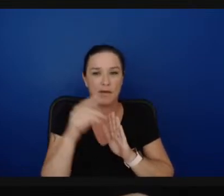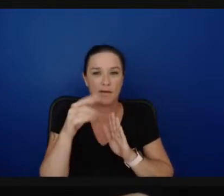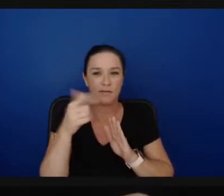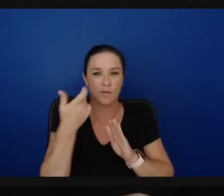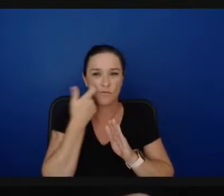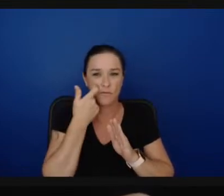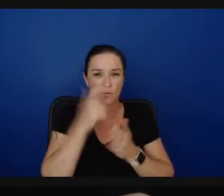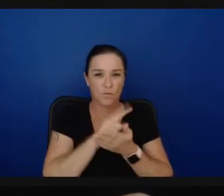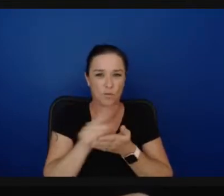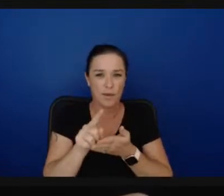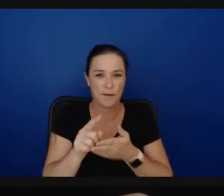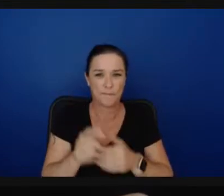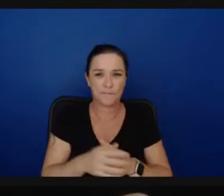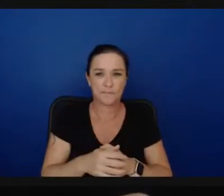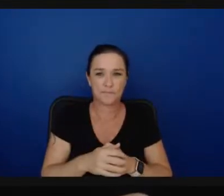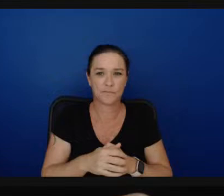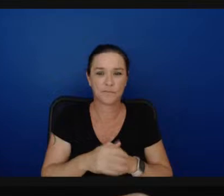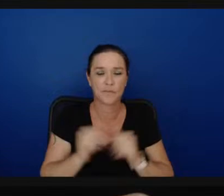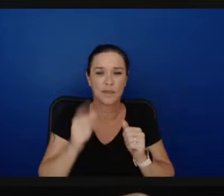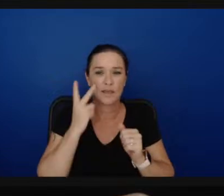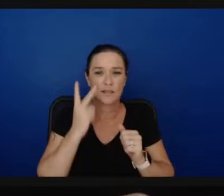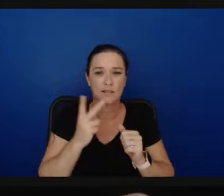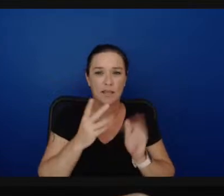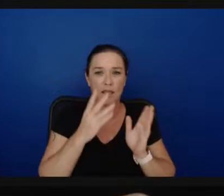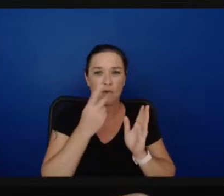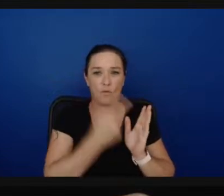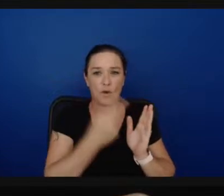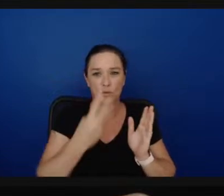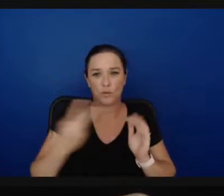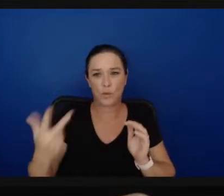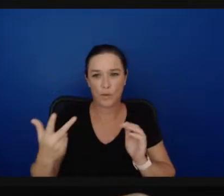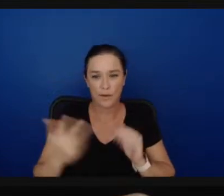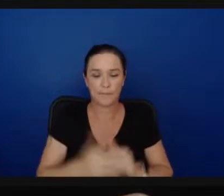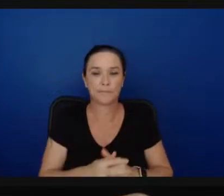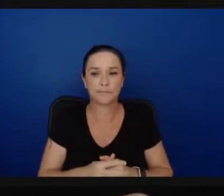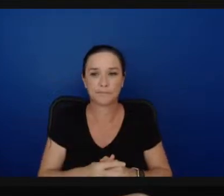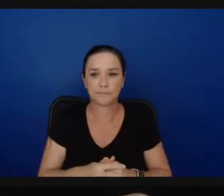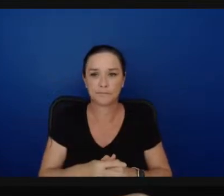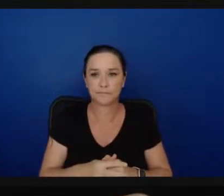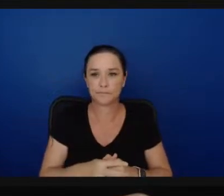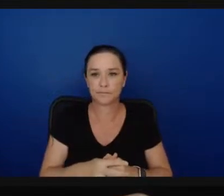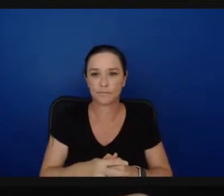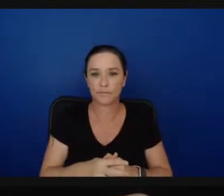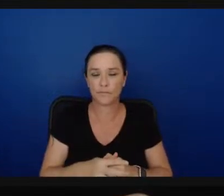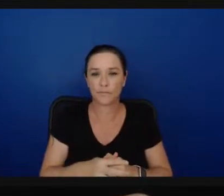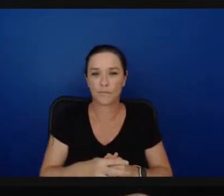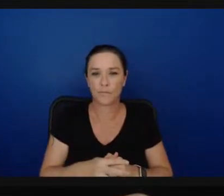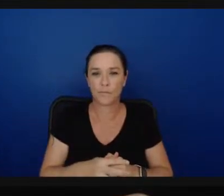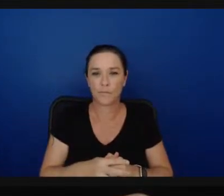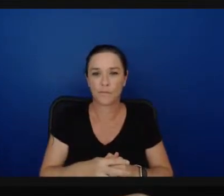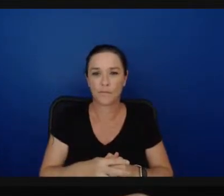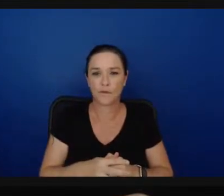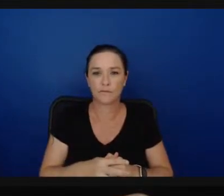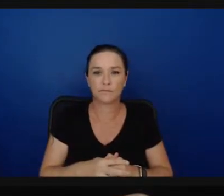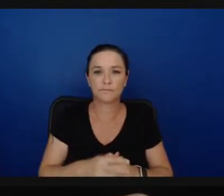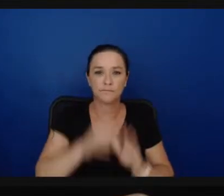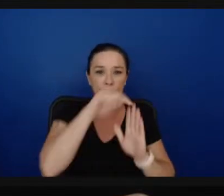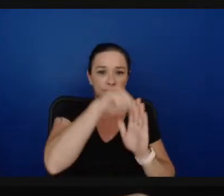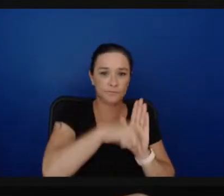There's the 3 pulses, 1, 2, 3. Depth versus time.